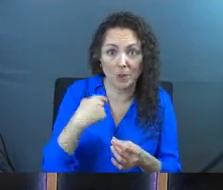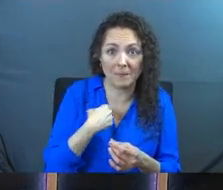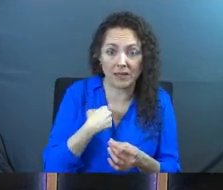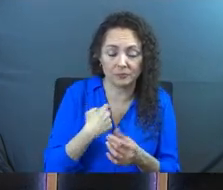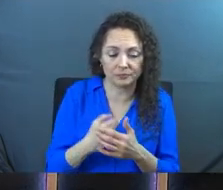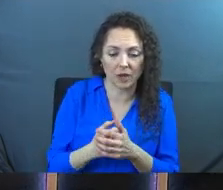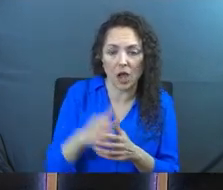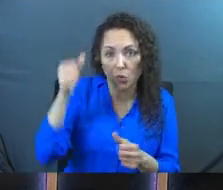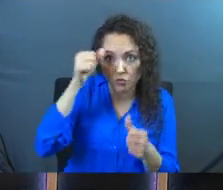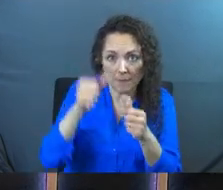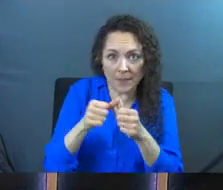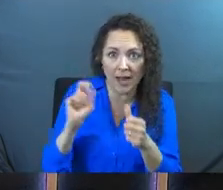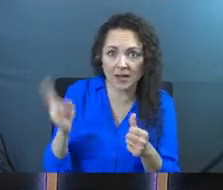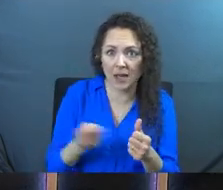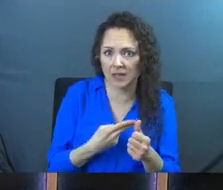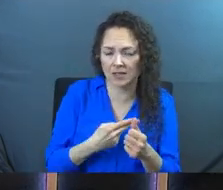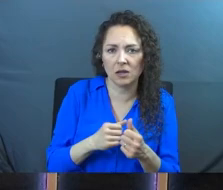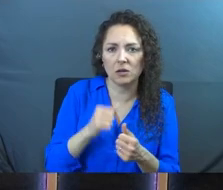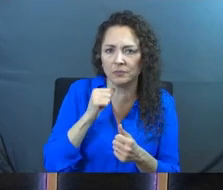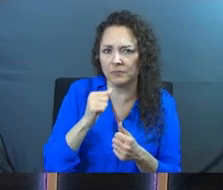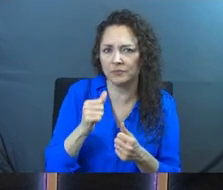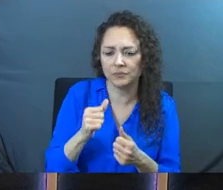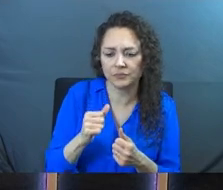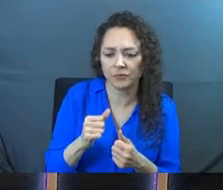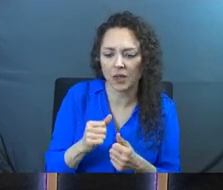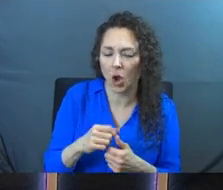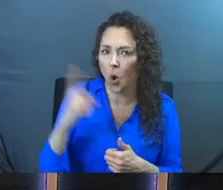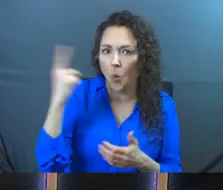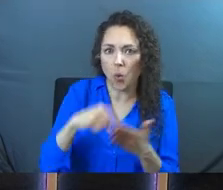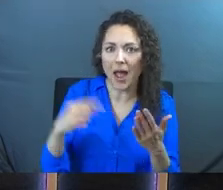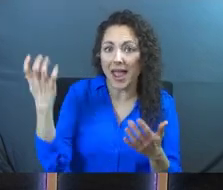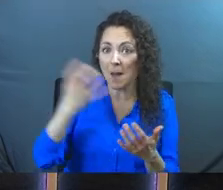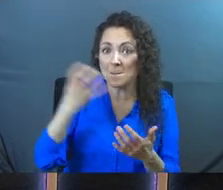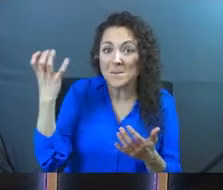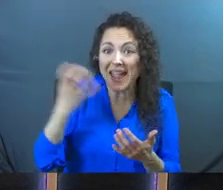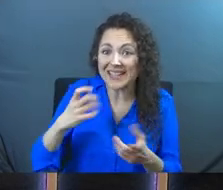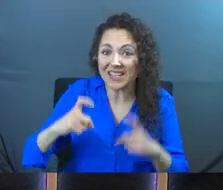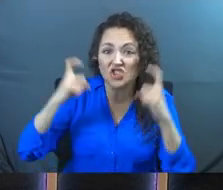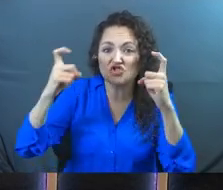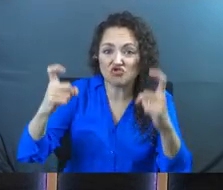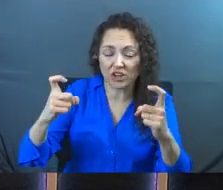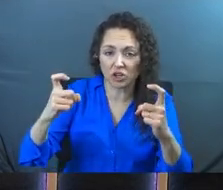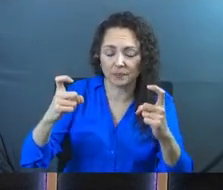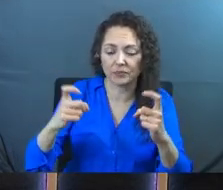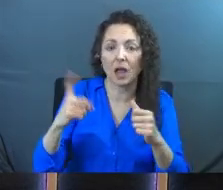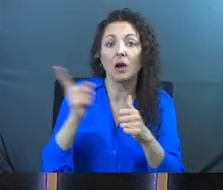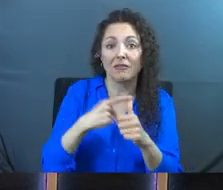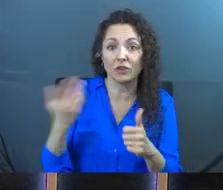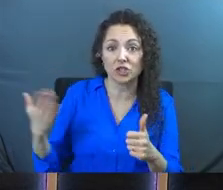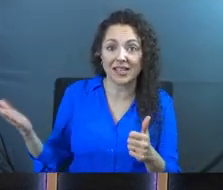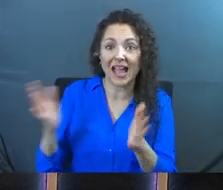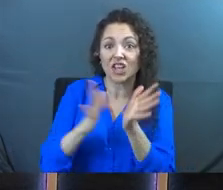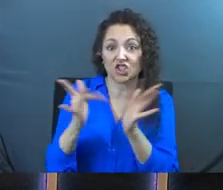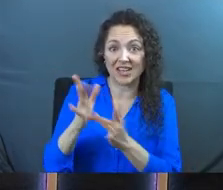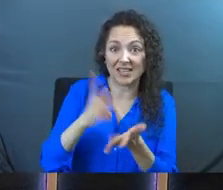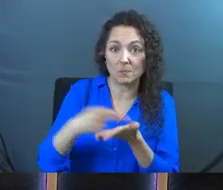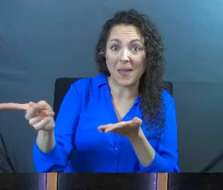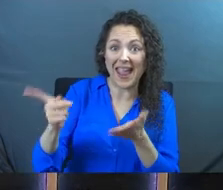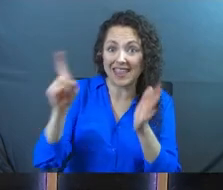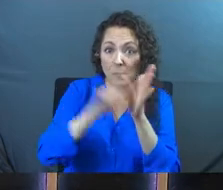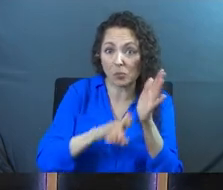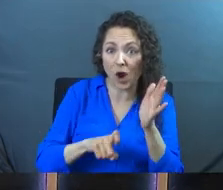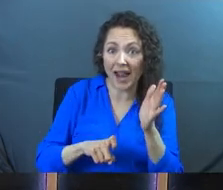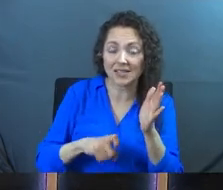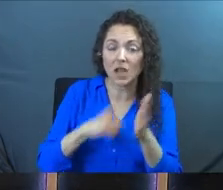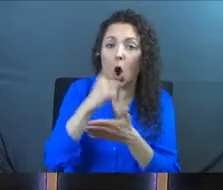lives to be reminded of, so we don't get used to it, but we can go, what an incredible treasure. The first thing to say is that Jesus paid this price for us